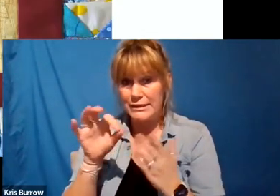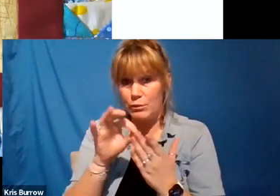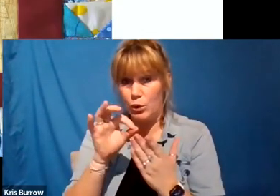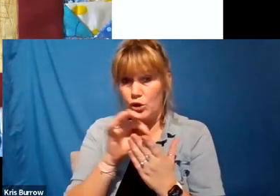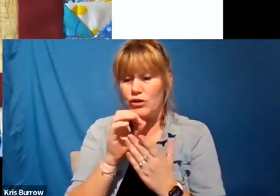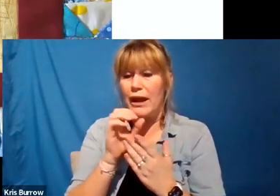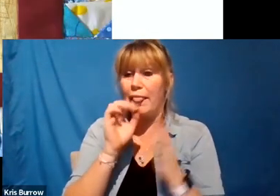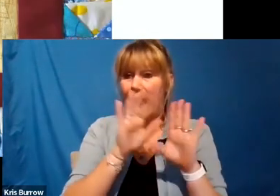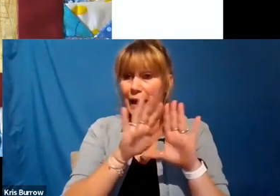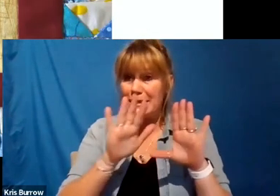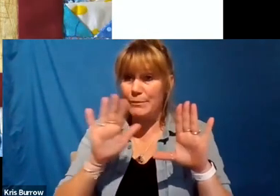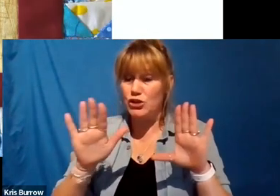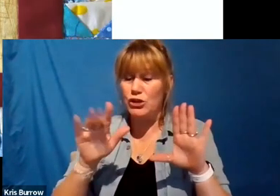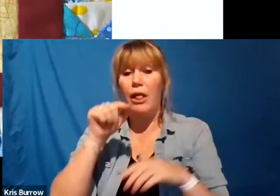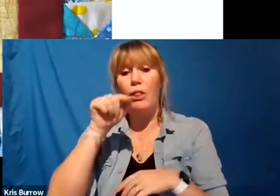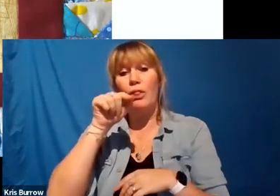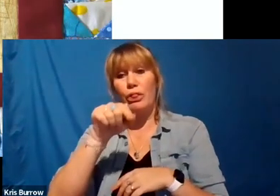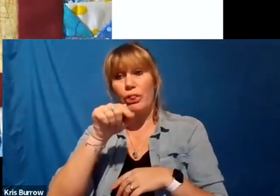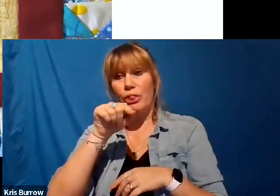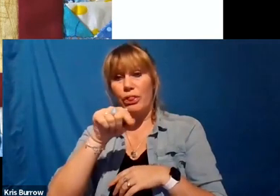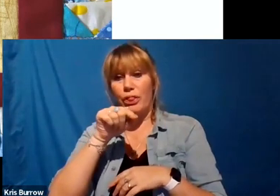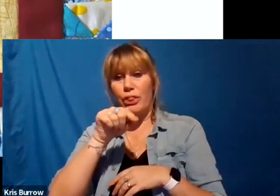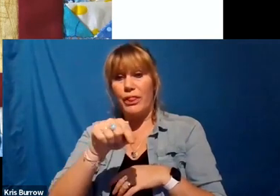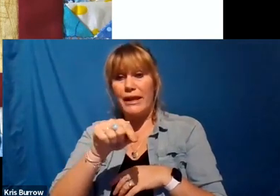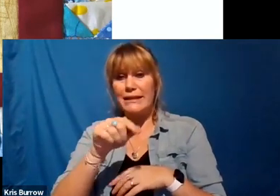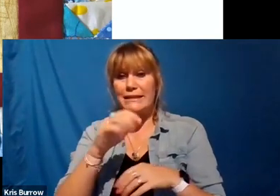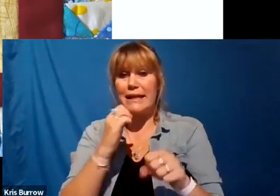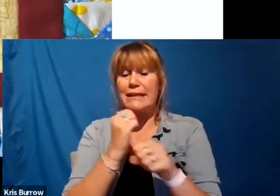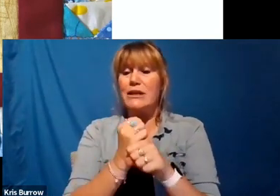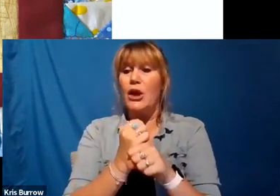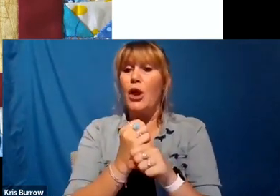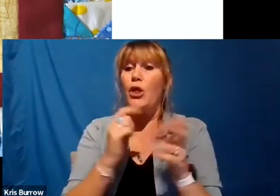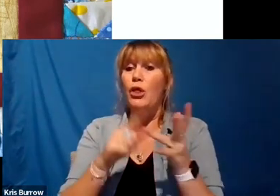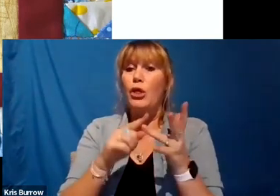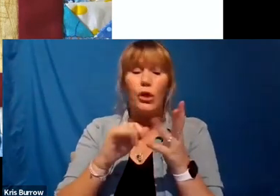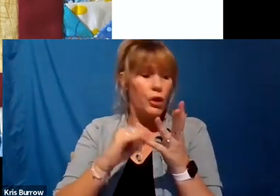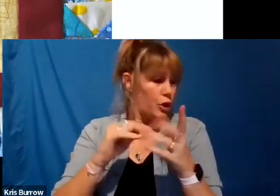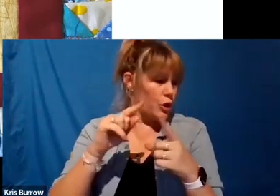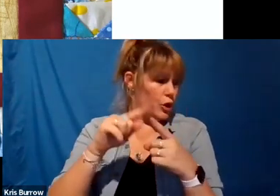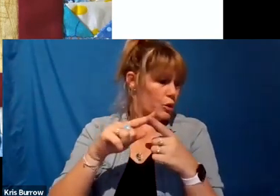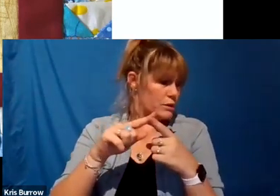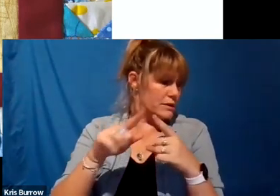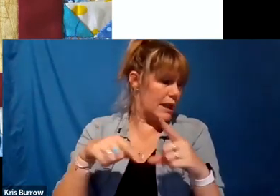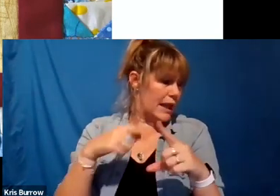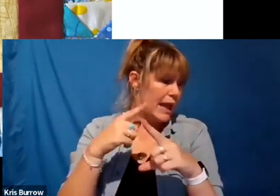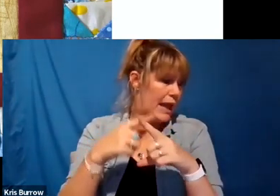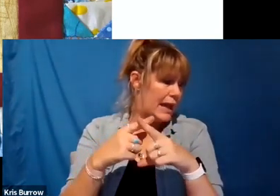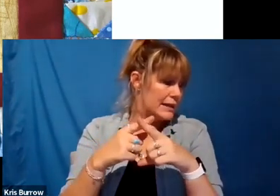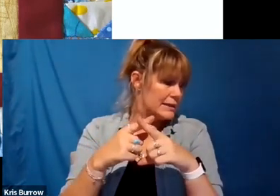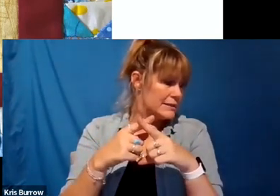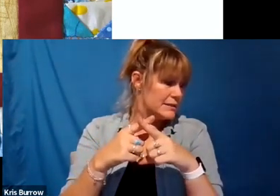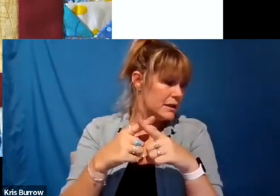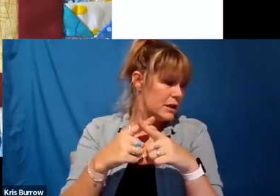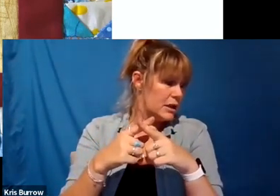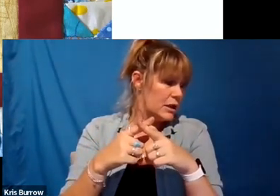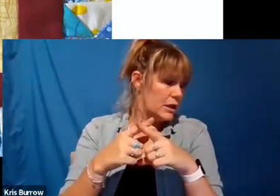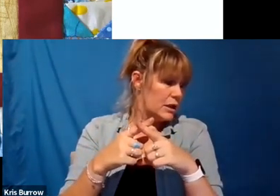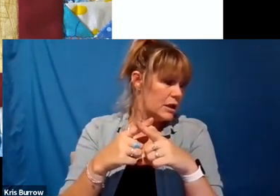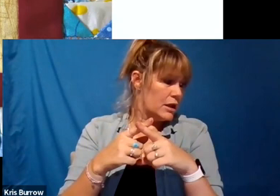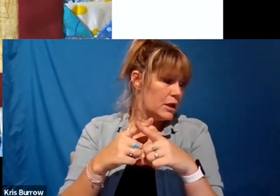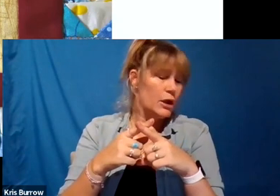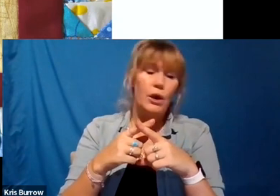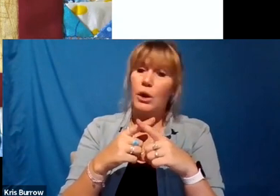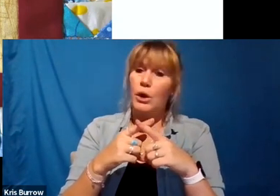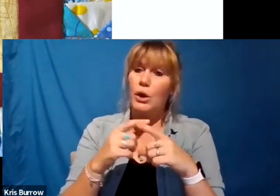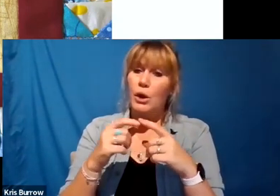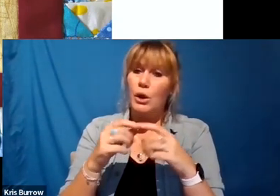So this is a detail from the goose eggs quilt. The central motif embroidery of the two geese